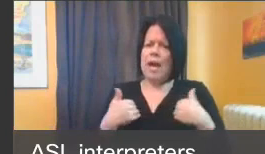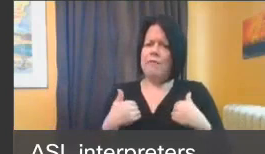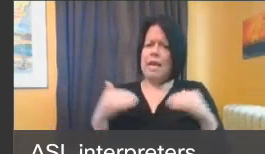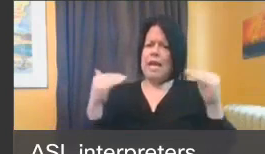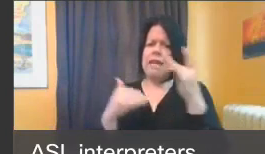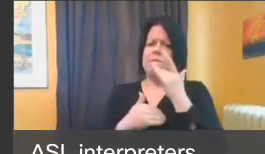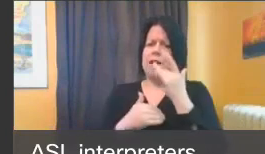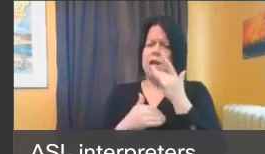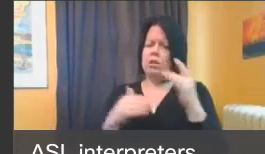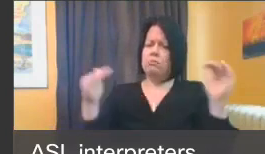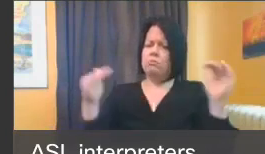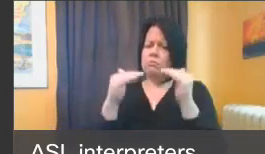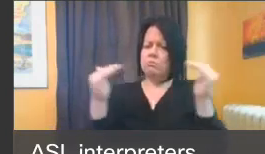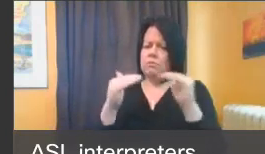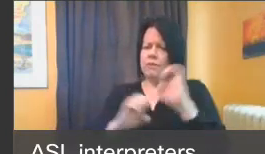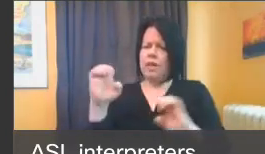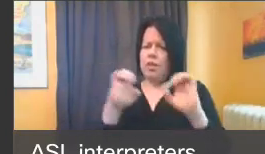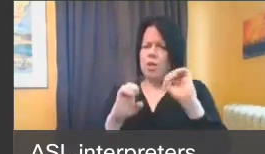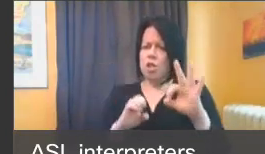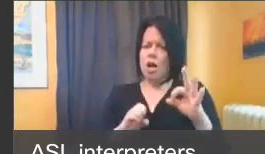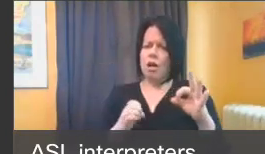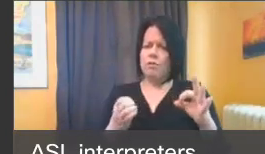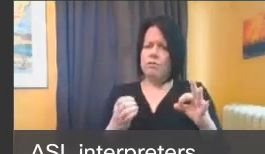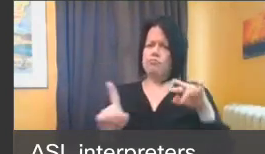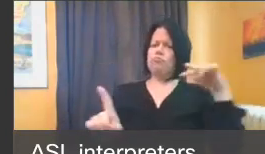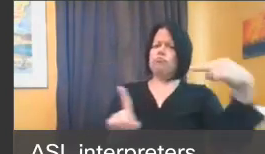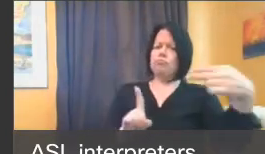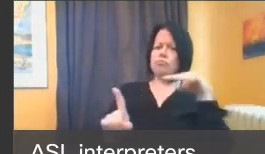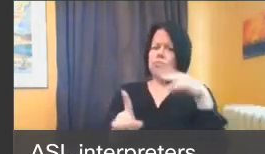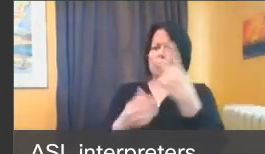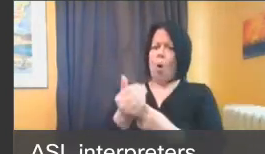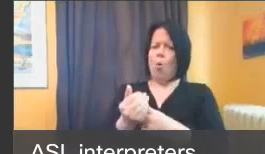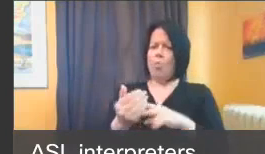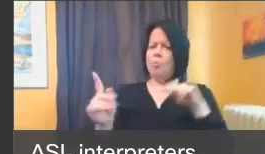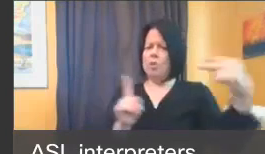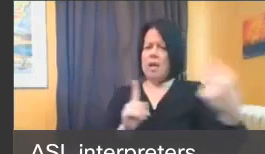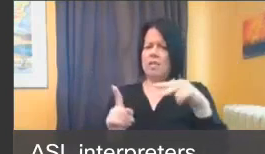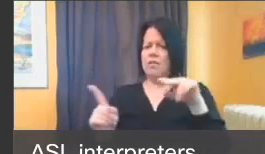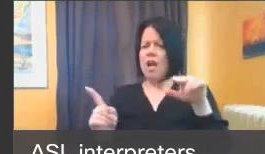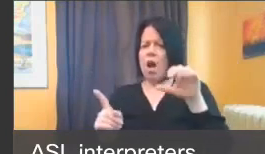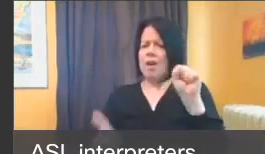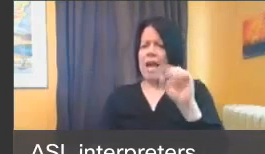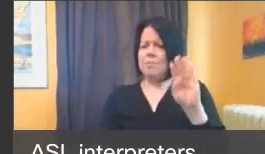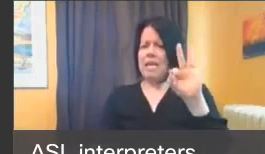of what is the objective view of SB 80. Anybody care to comment on that?